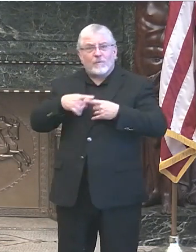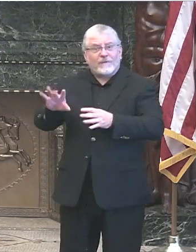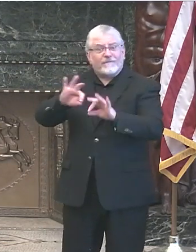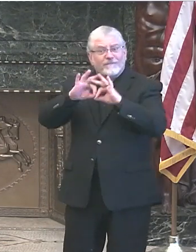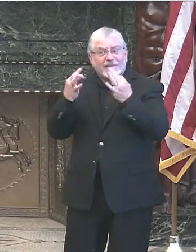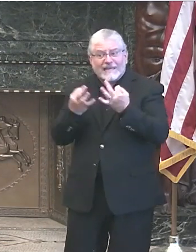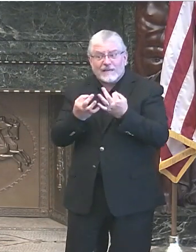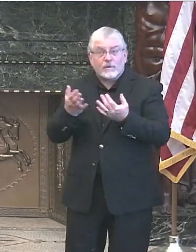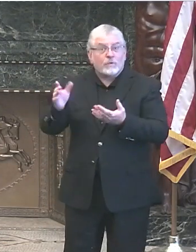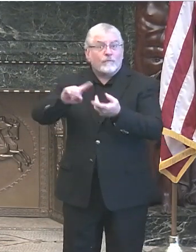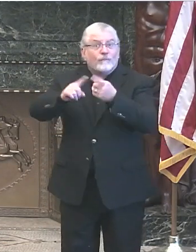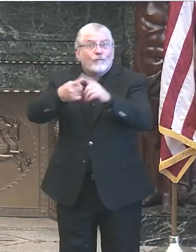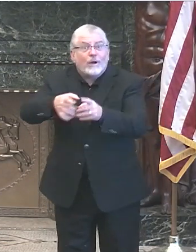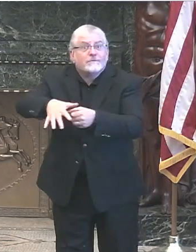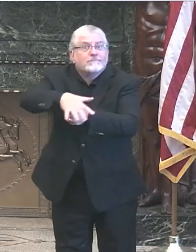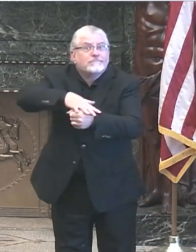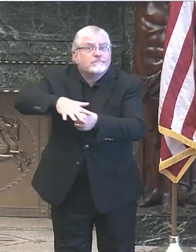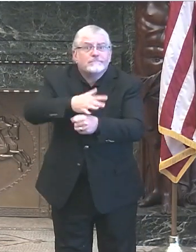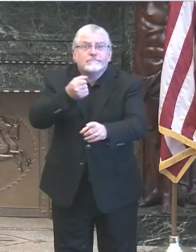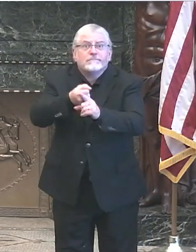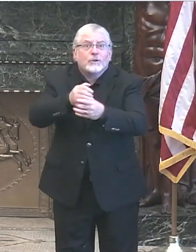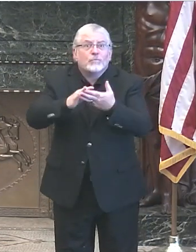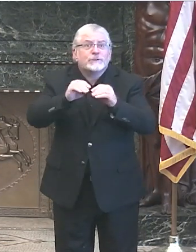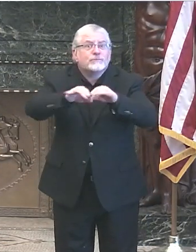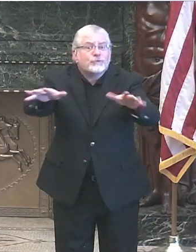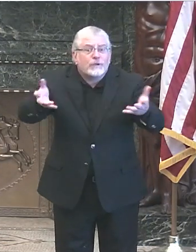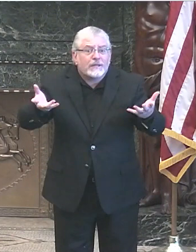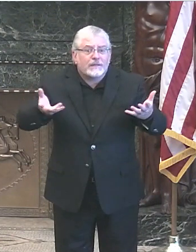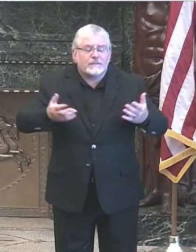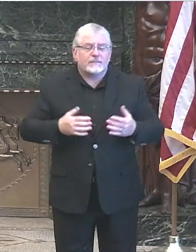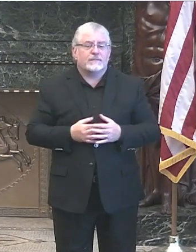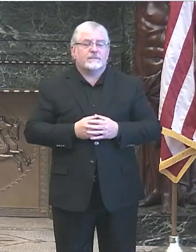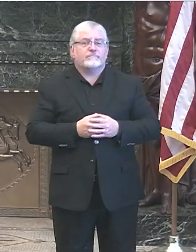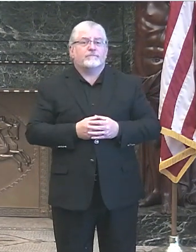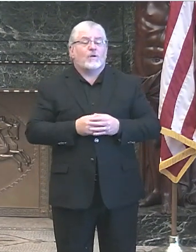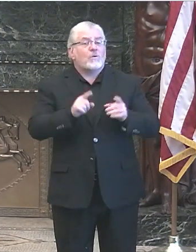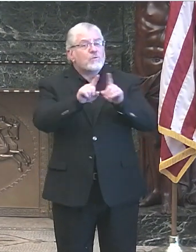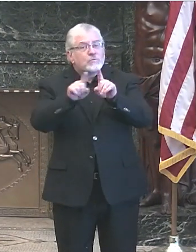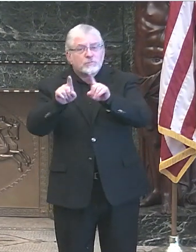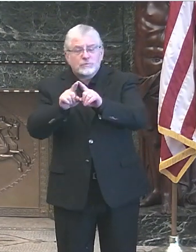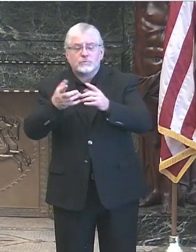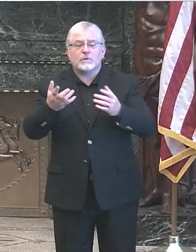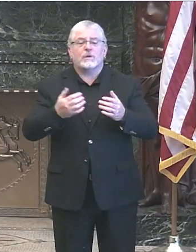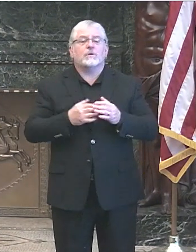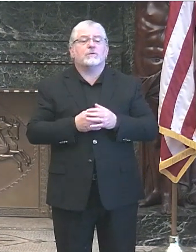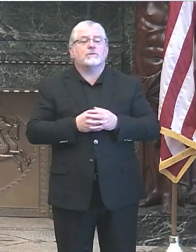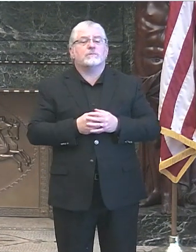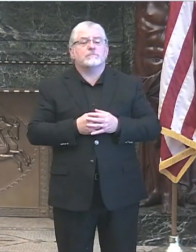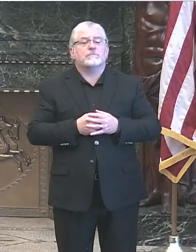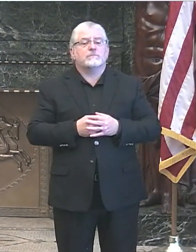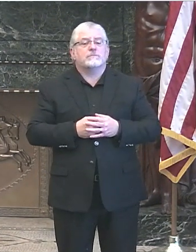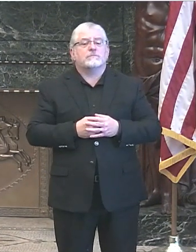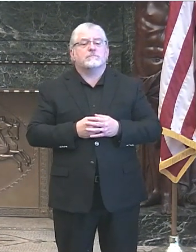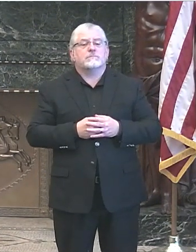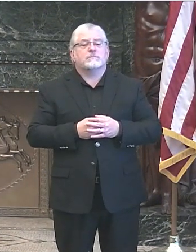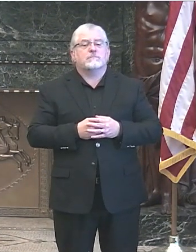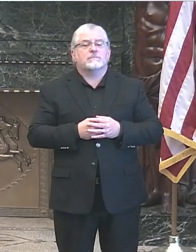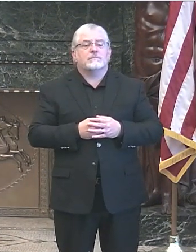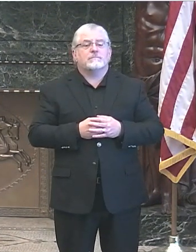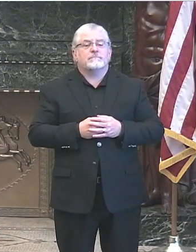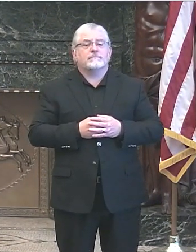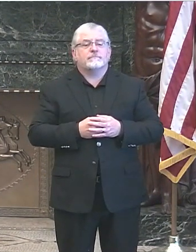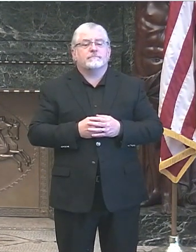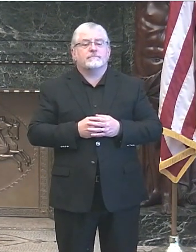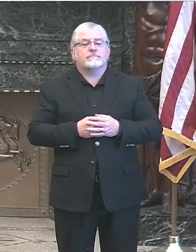place. Likewise, doesn't mean that we're putting on the public safety at risk either. Our top priority is to keep our